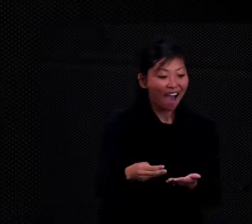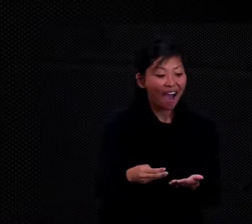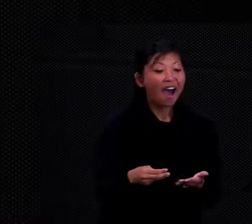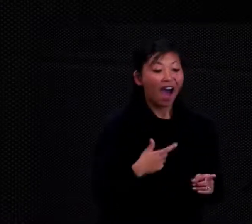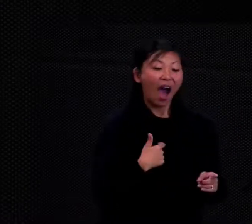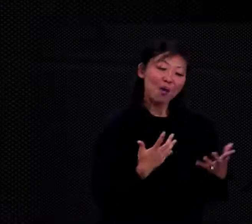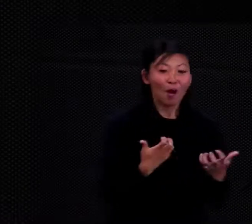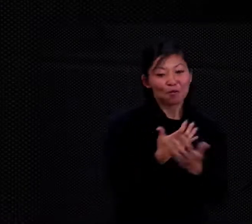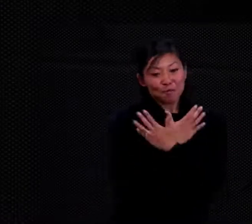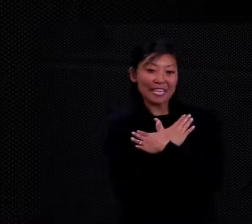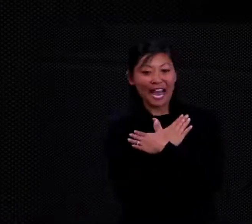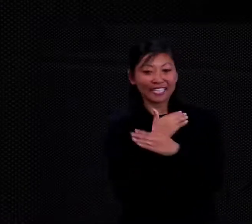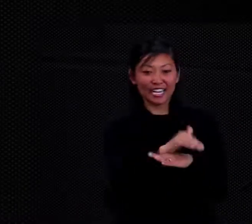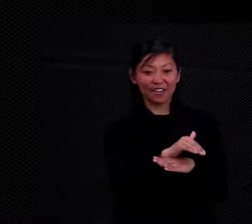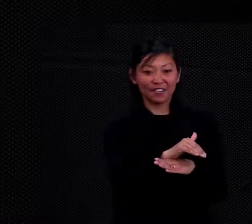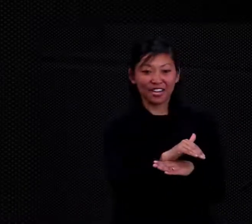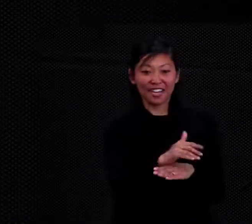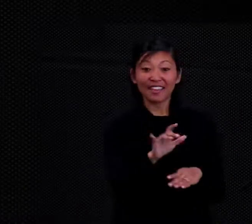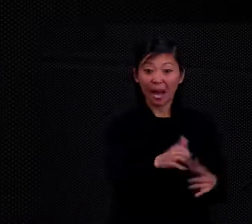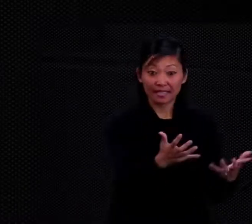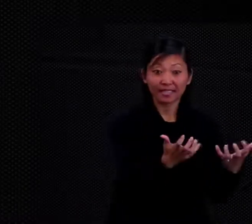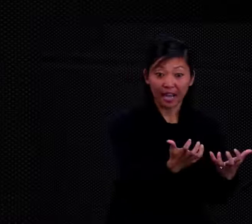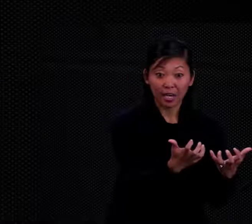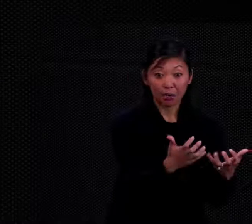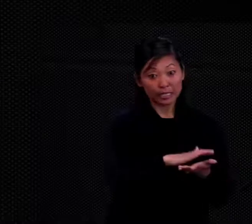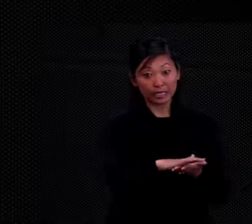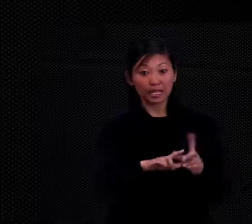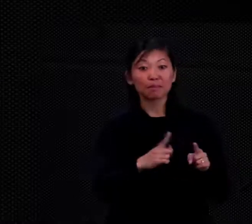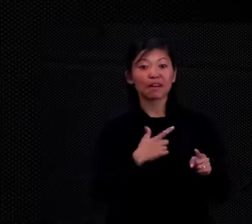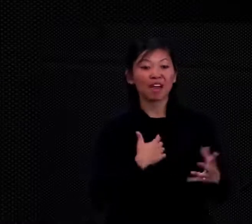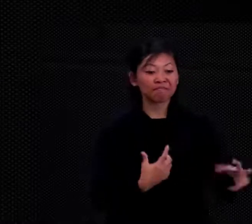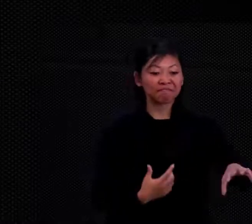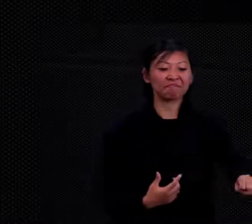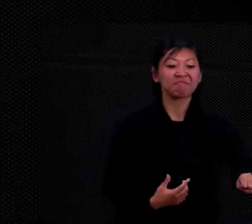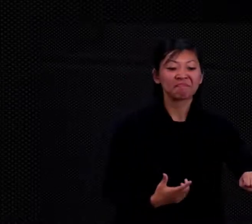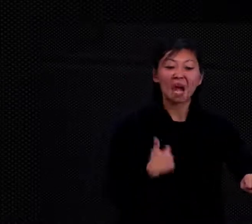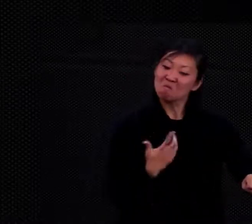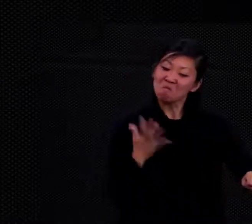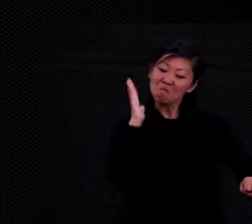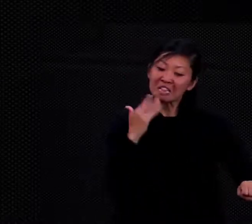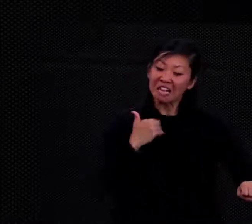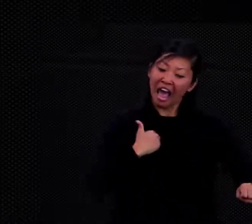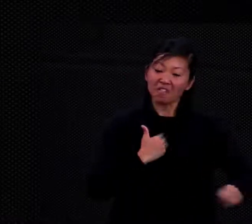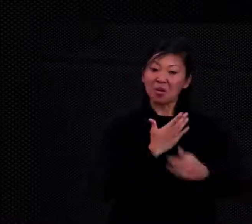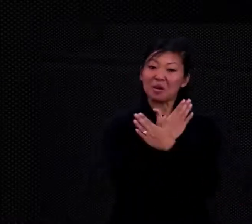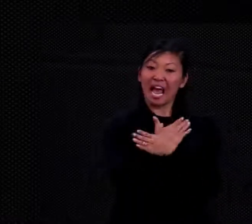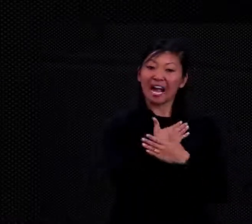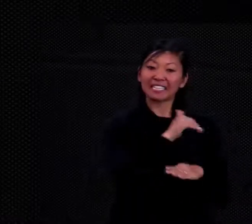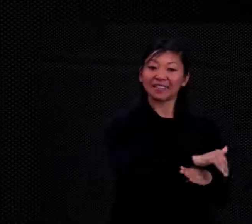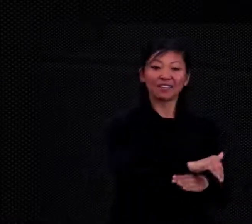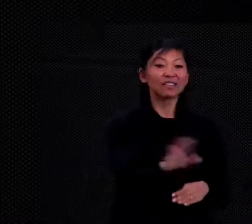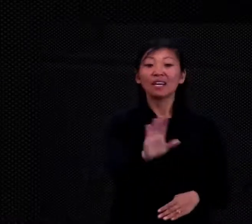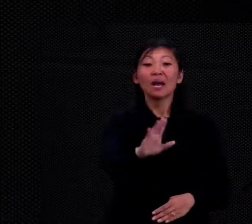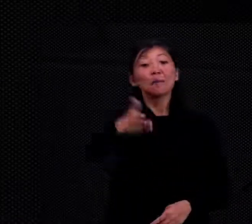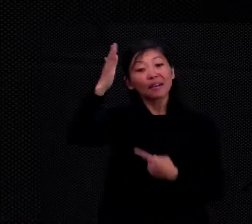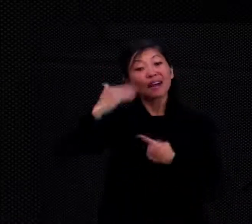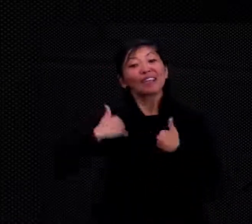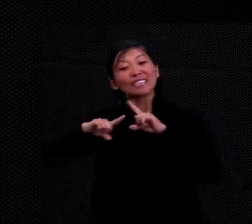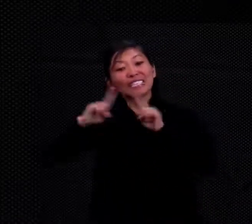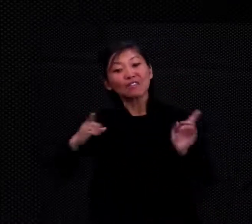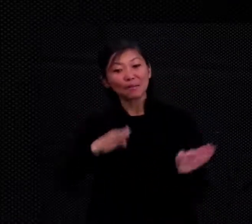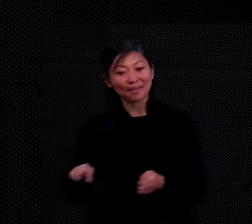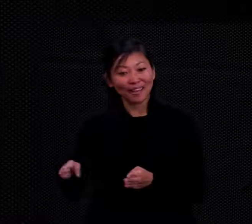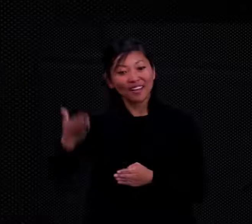fist. But God had another plan. He had arranged to give me an evening where I could serve him by serving